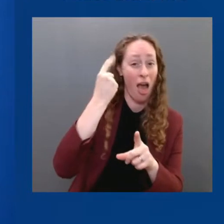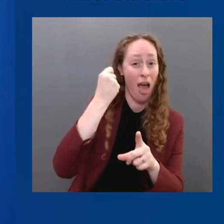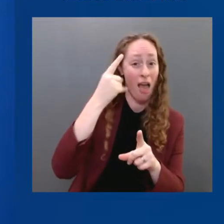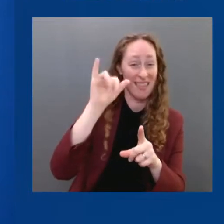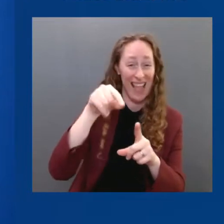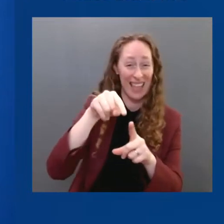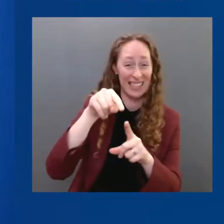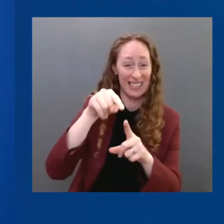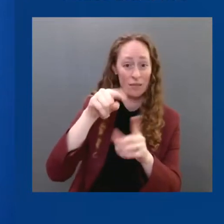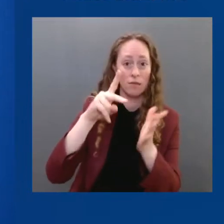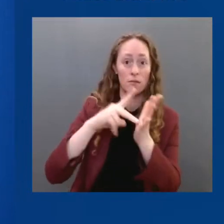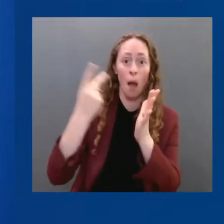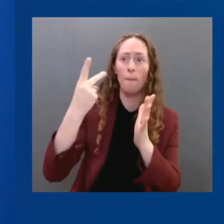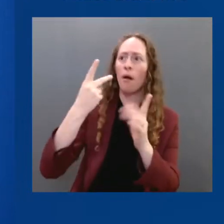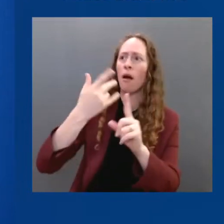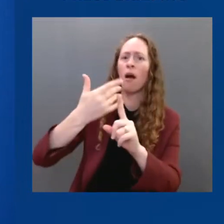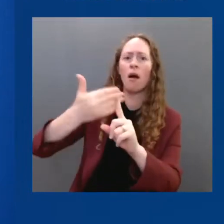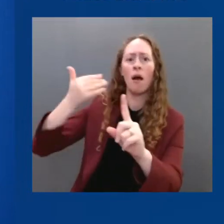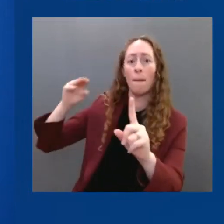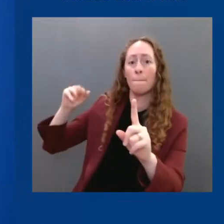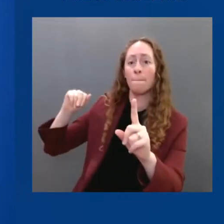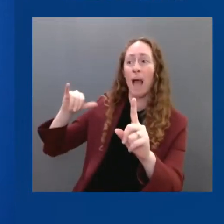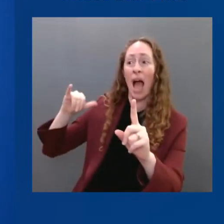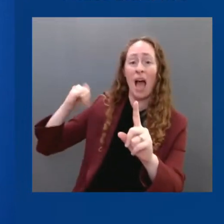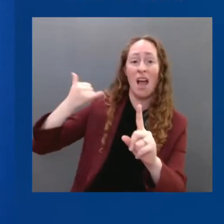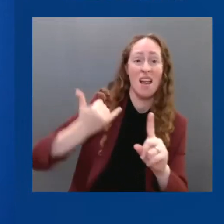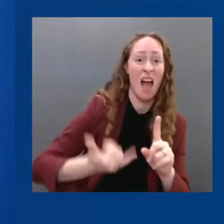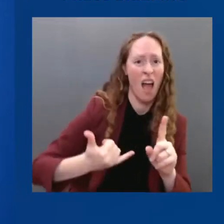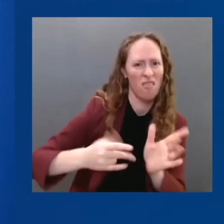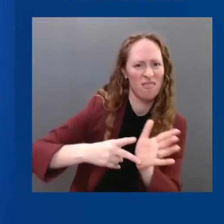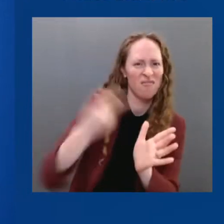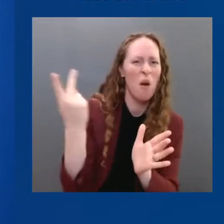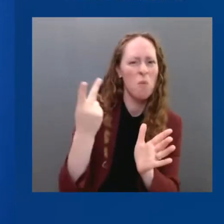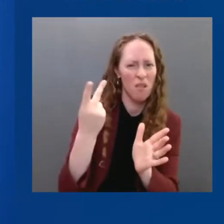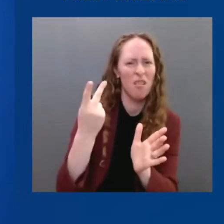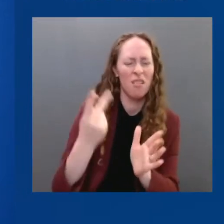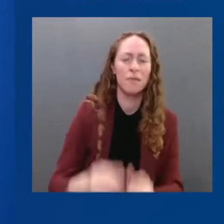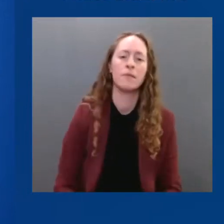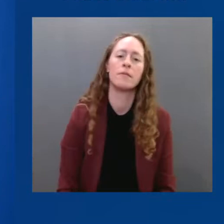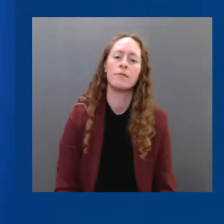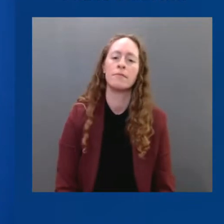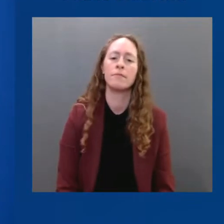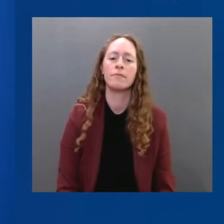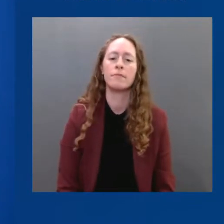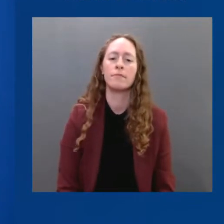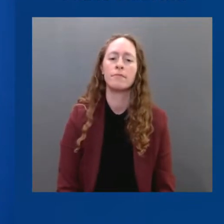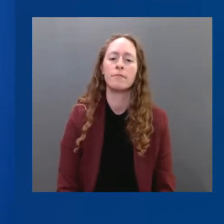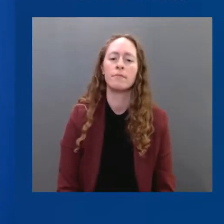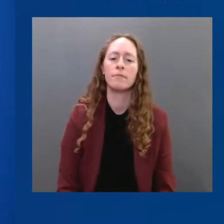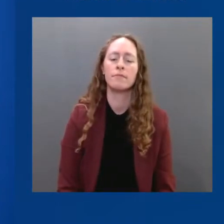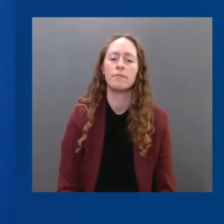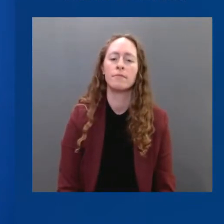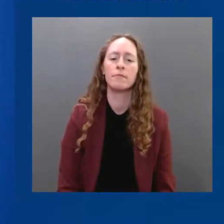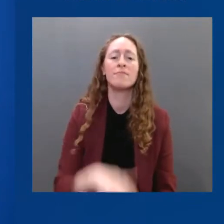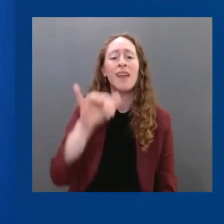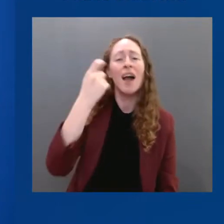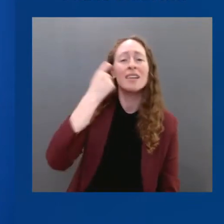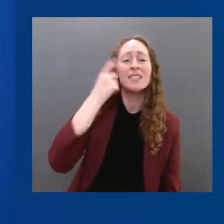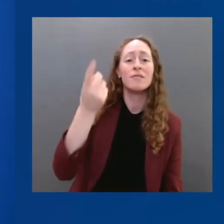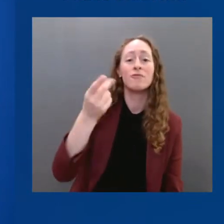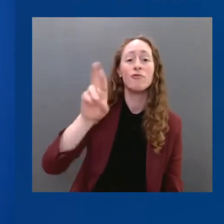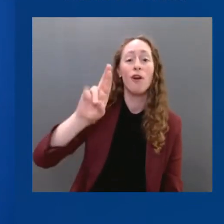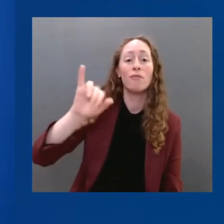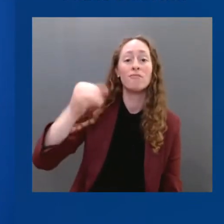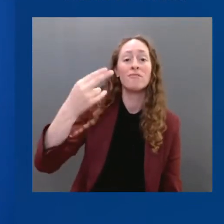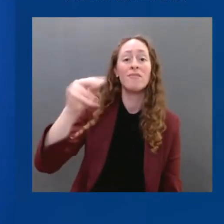The 7-day average of daily deaths are still too high, as Dr. Jha just said. We are at about 350 per day. As you